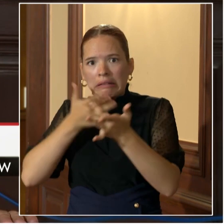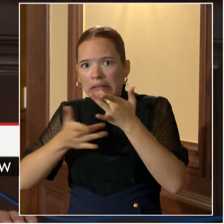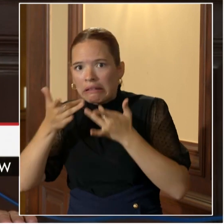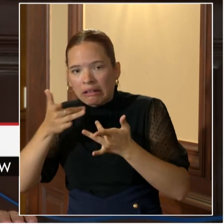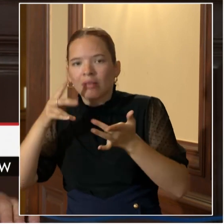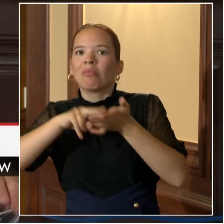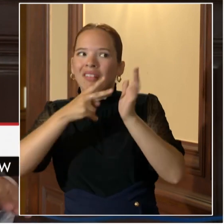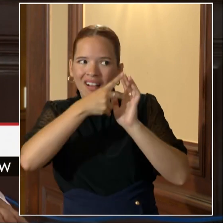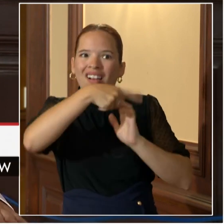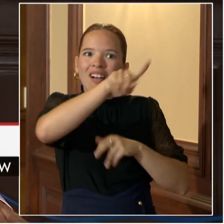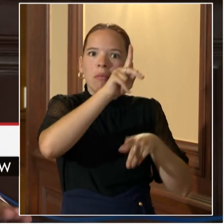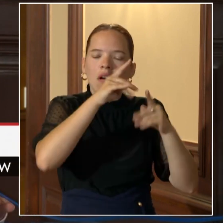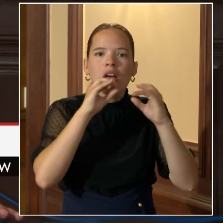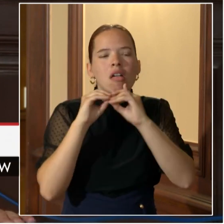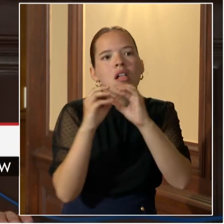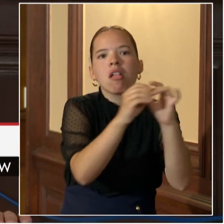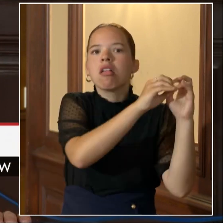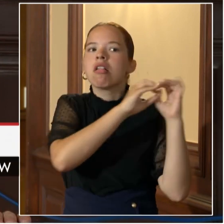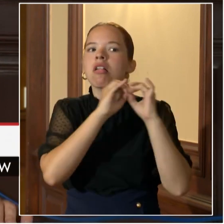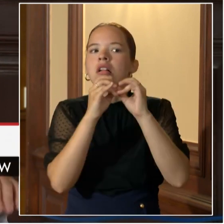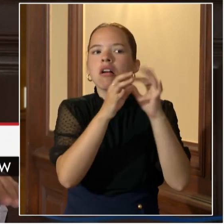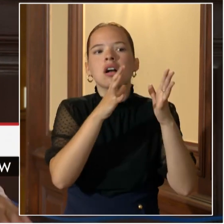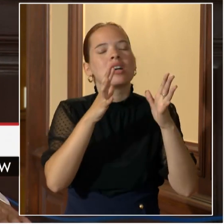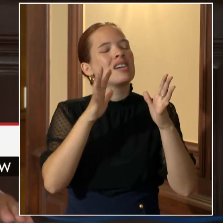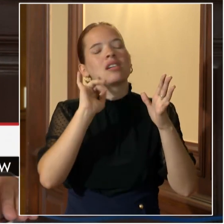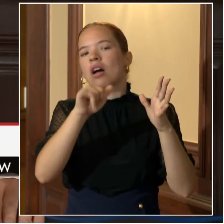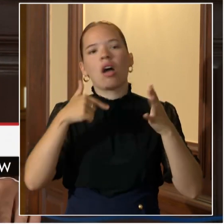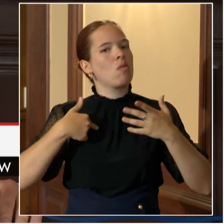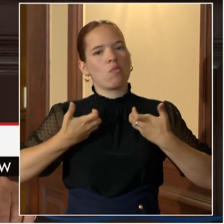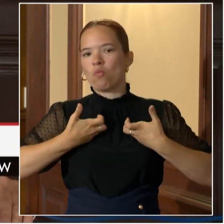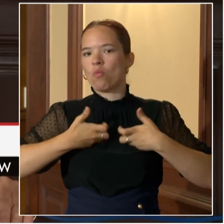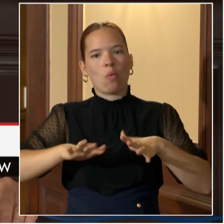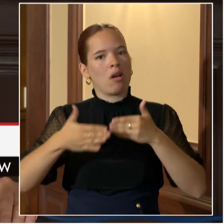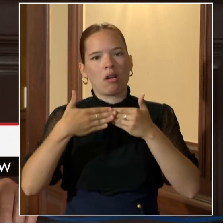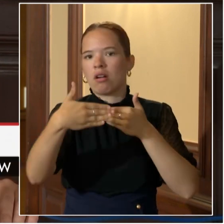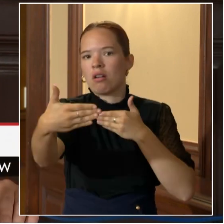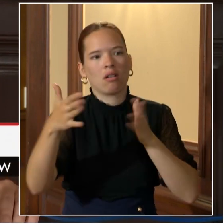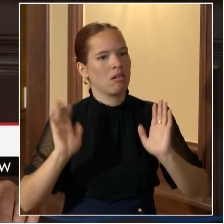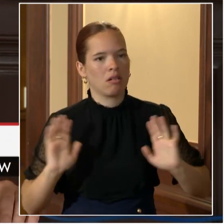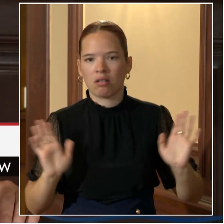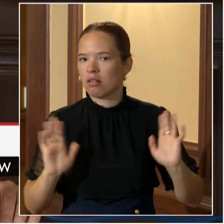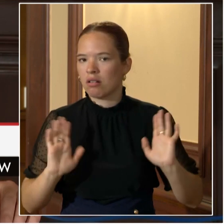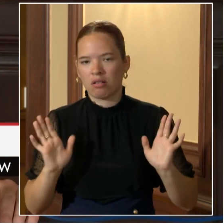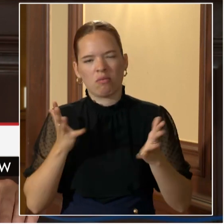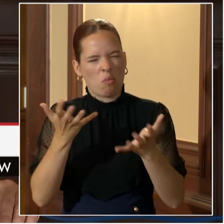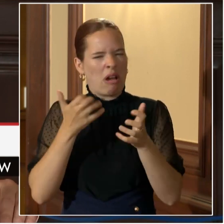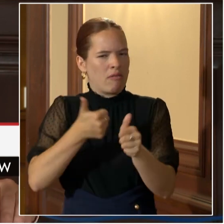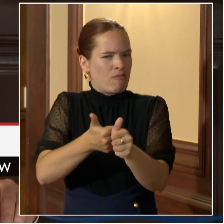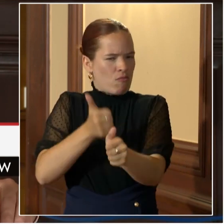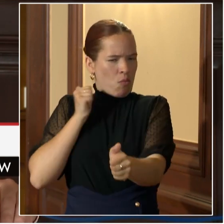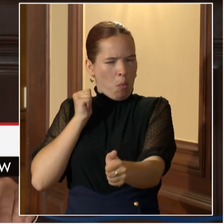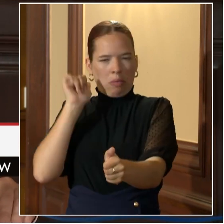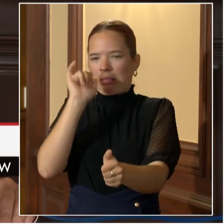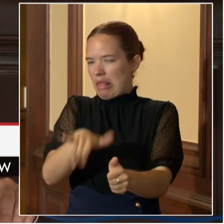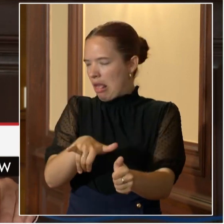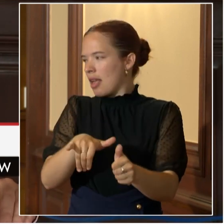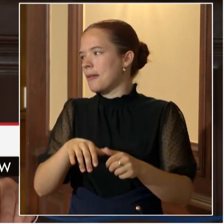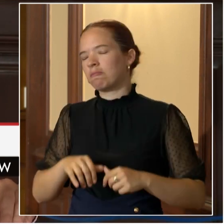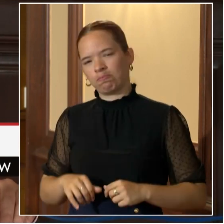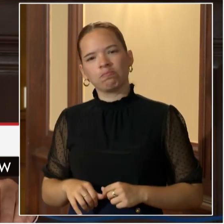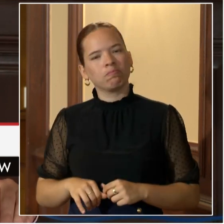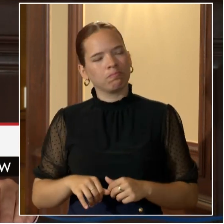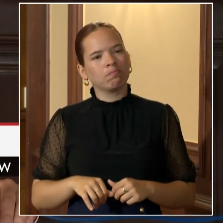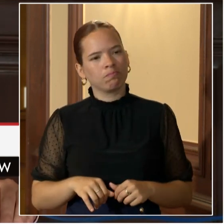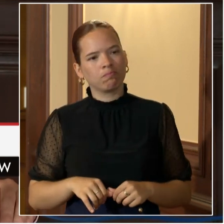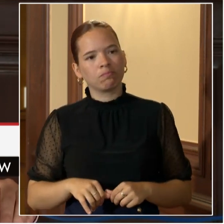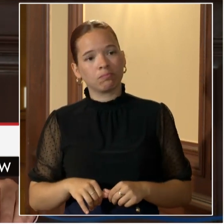particular spending plan before us today. In particular, requests to use certain government funds to take over